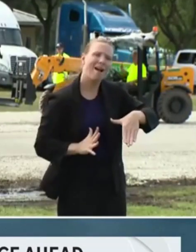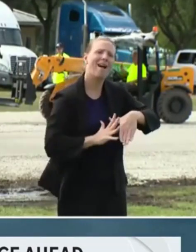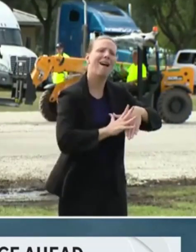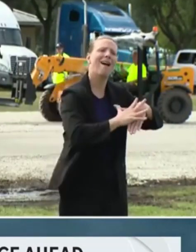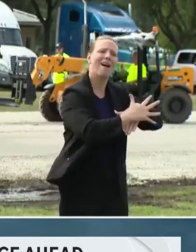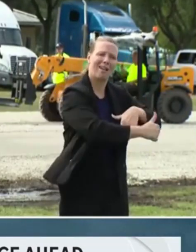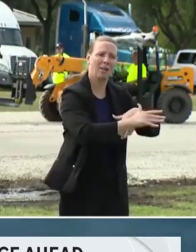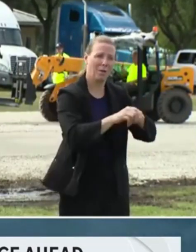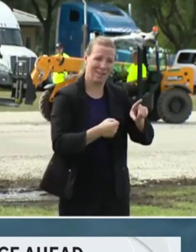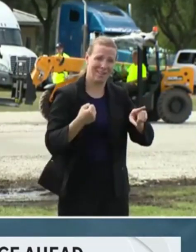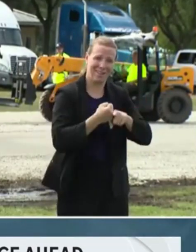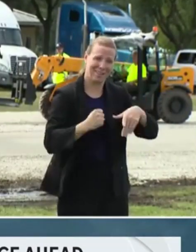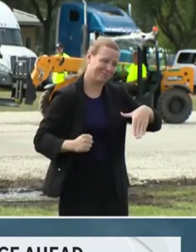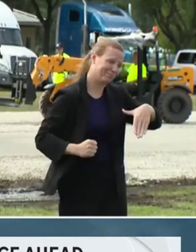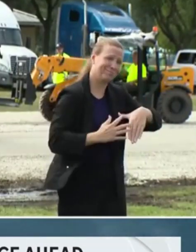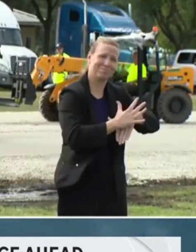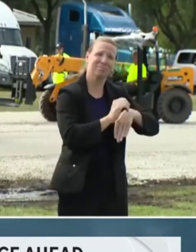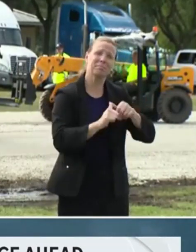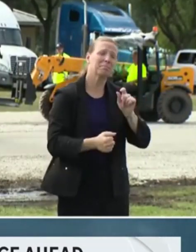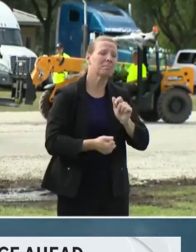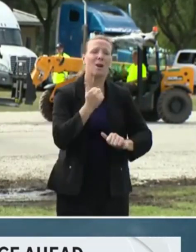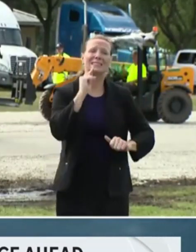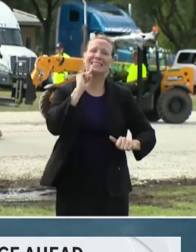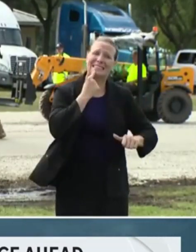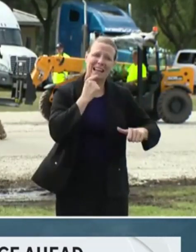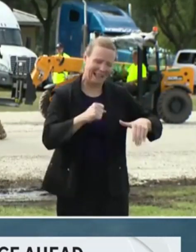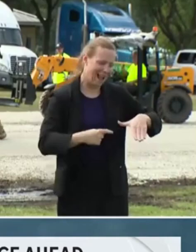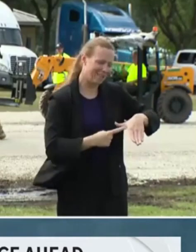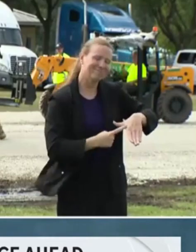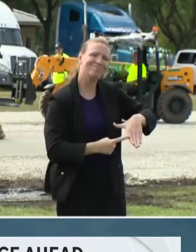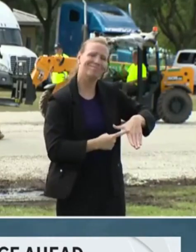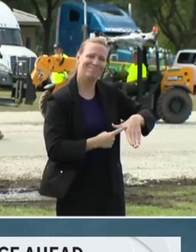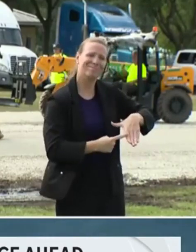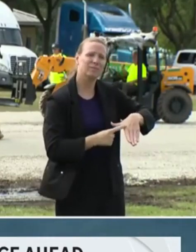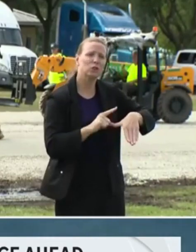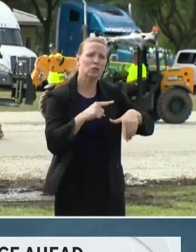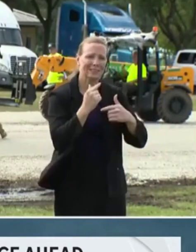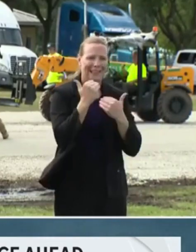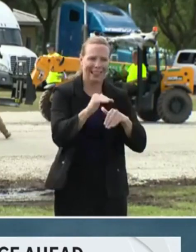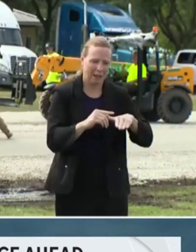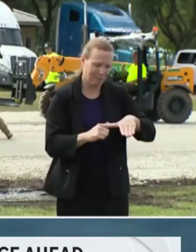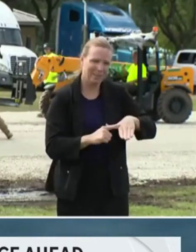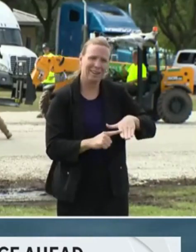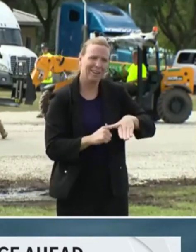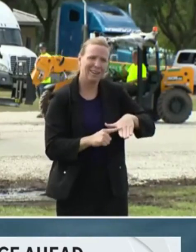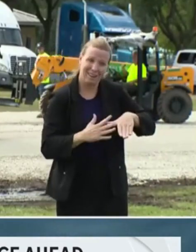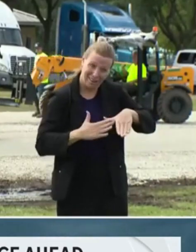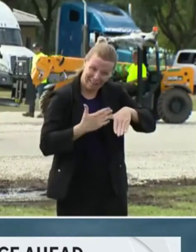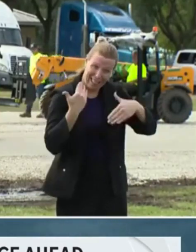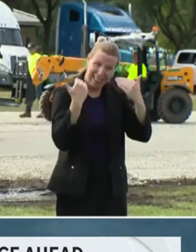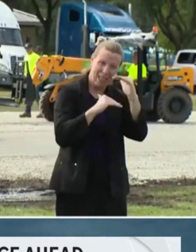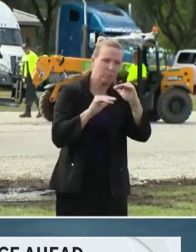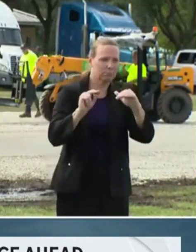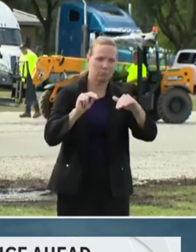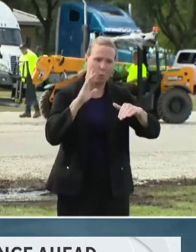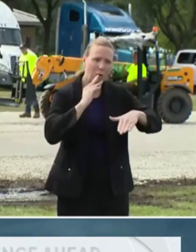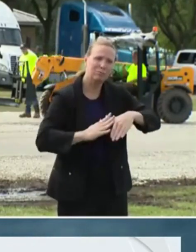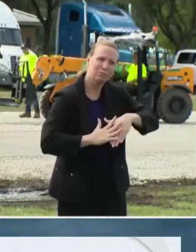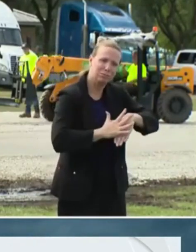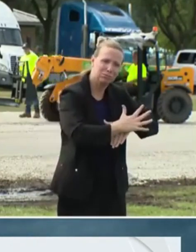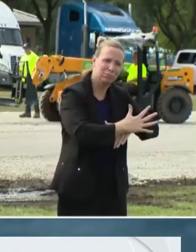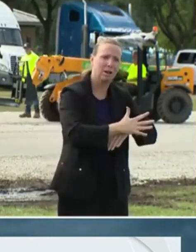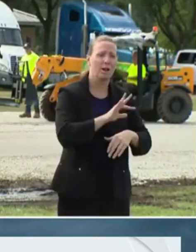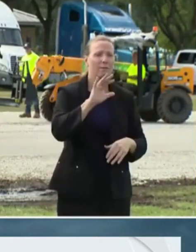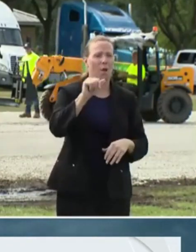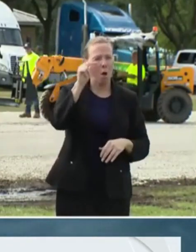and probably the most significant, but the impacts will not be limited there. So here we are at the Florida Horse Park. We